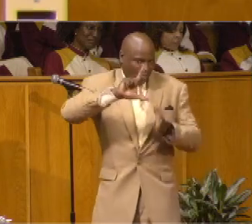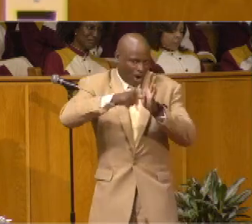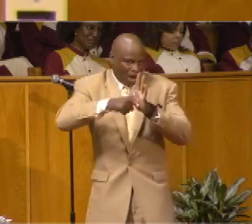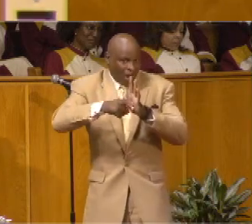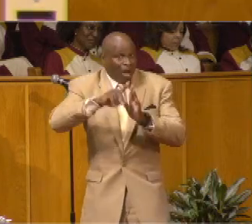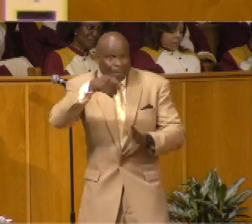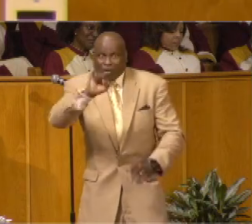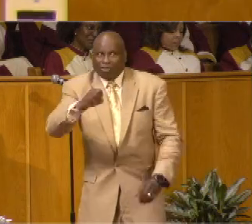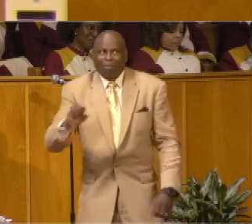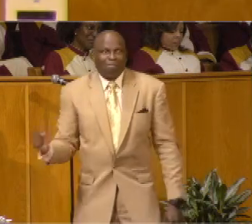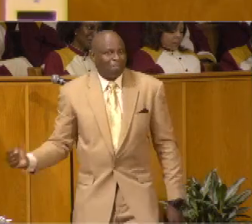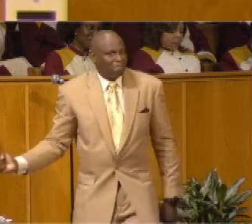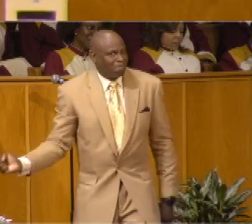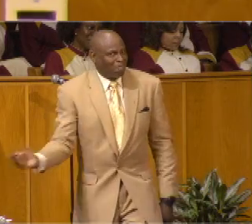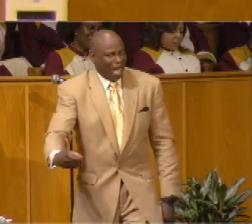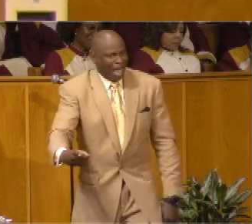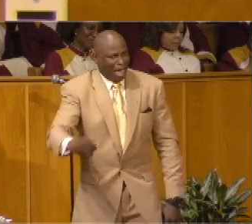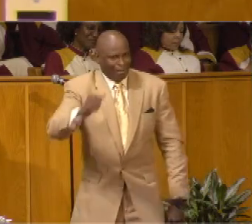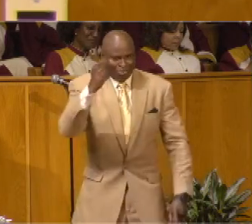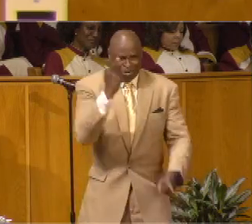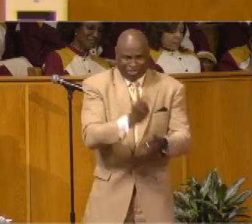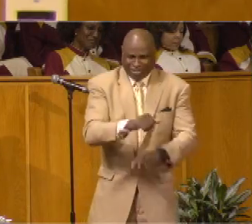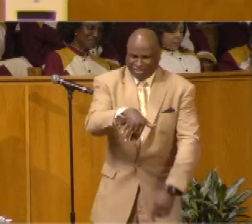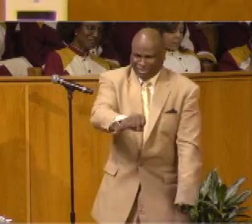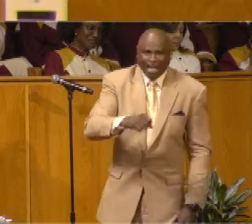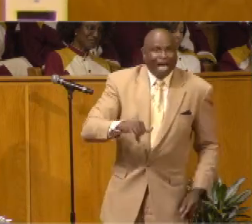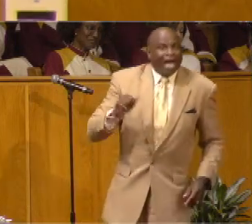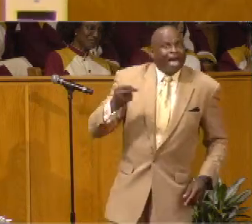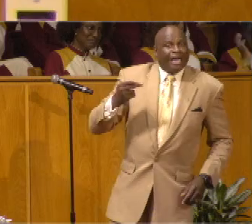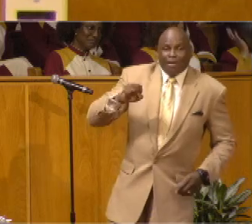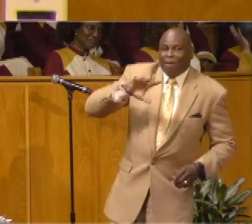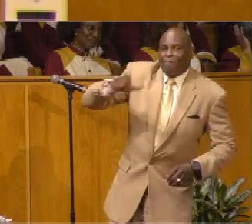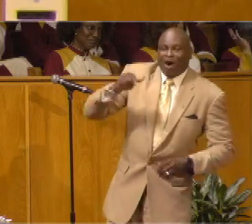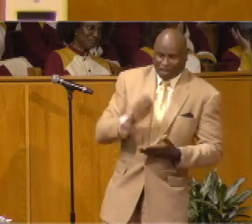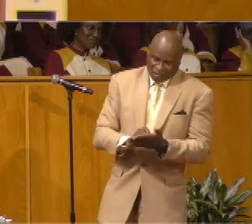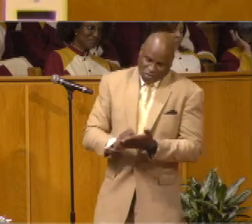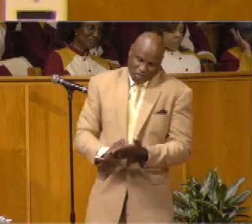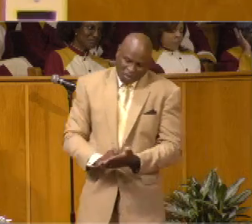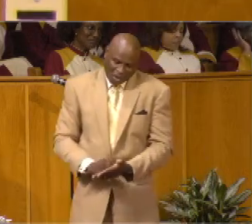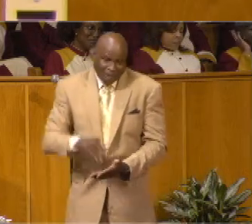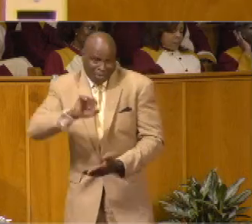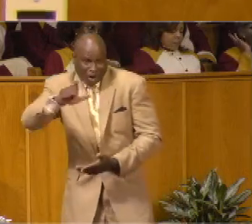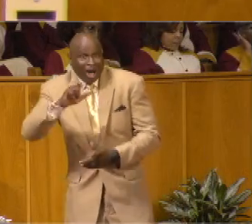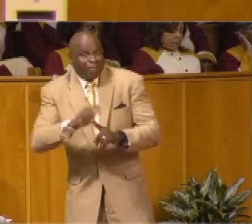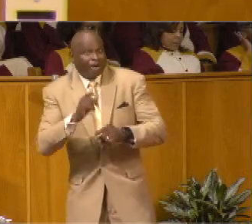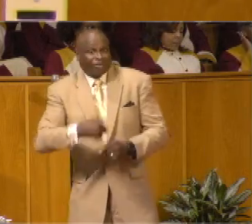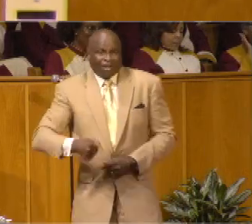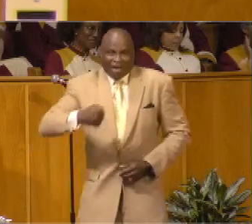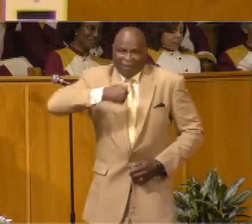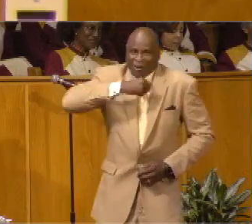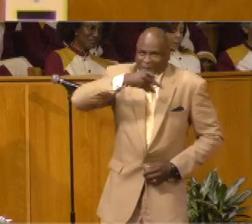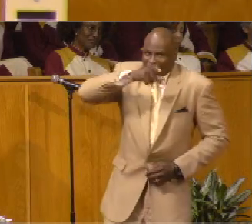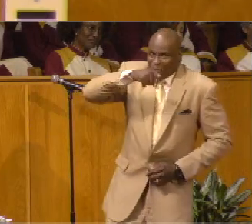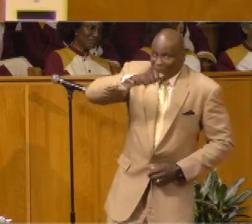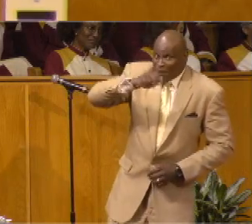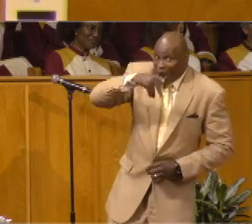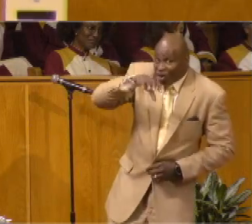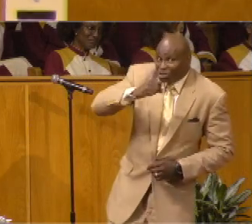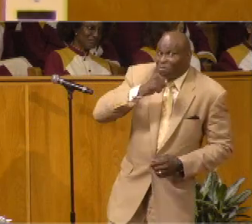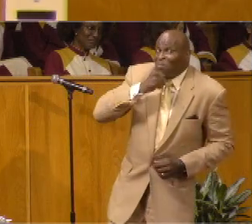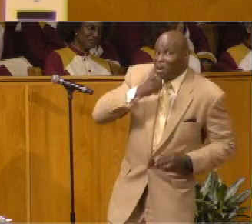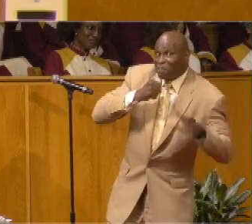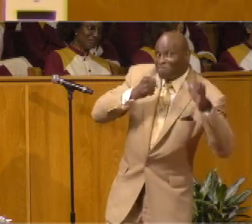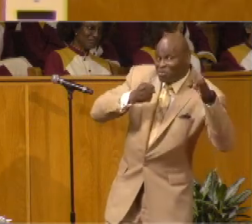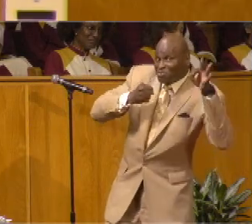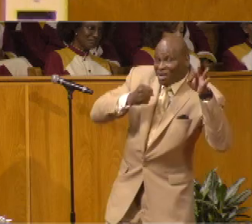was a bad mamma jamma. Paul could put pen to paper, but if you put a microphone in front of Apollos' mouth, he